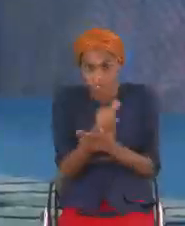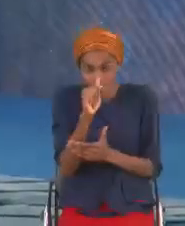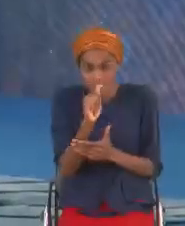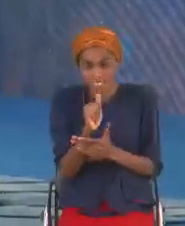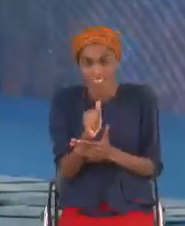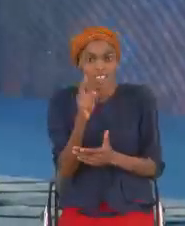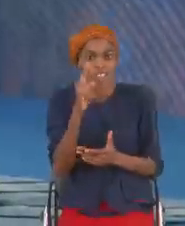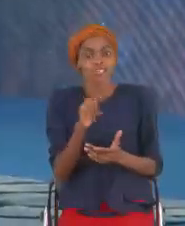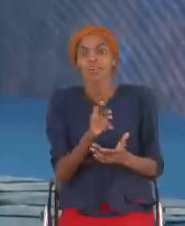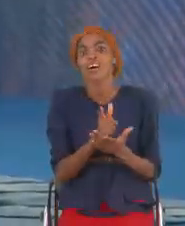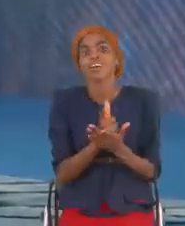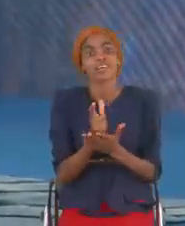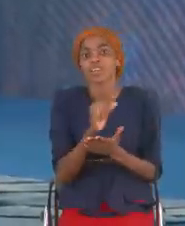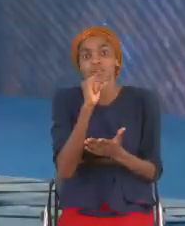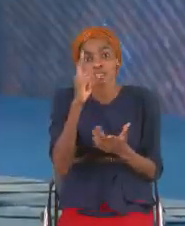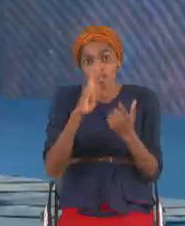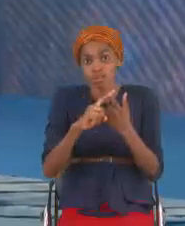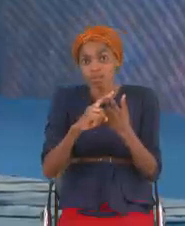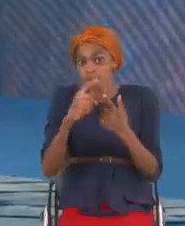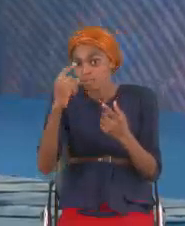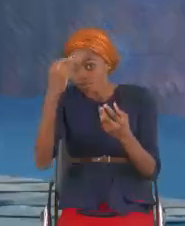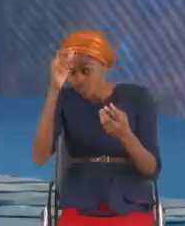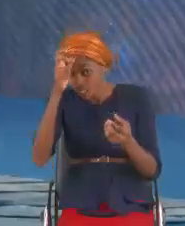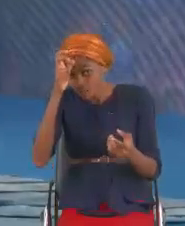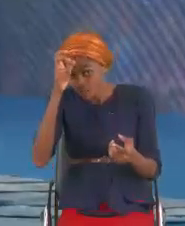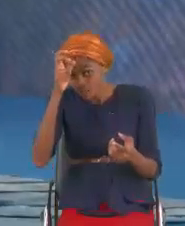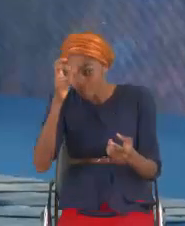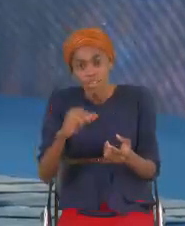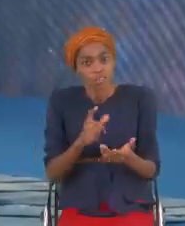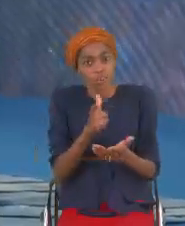no more to the devil. You are loyal no more to your